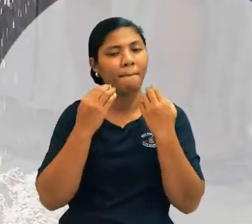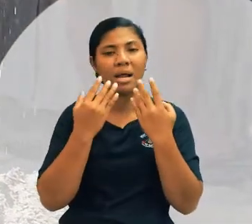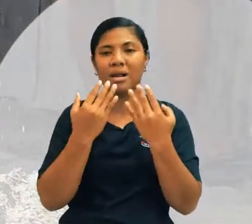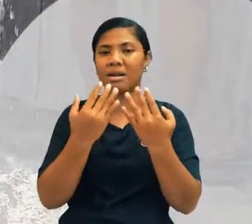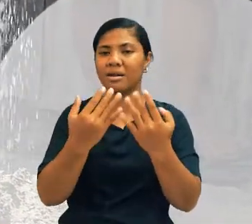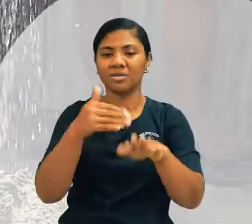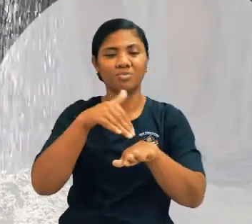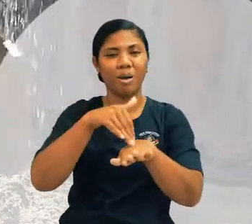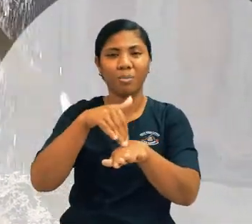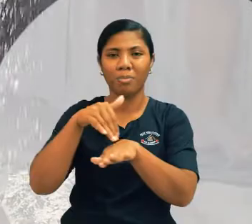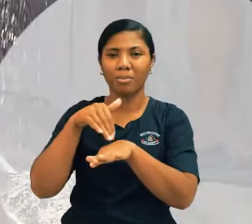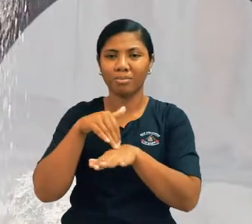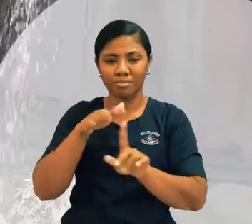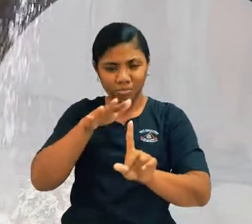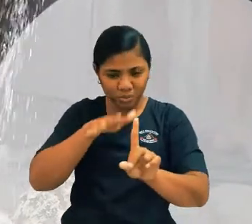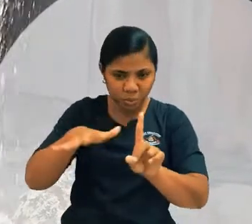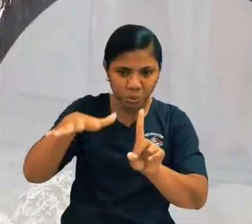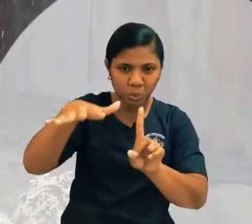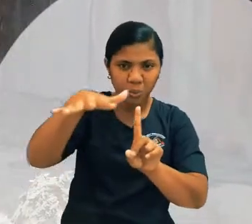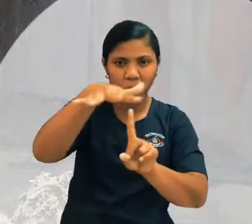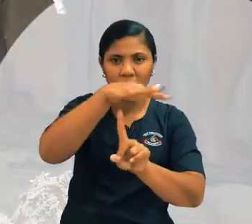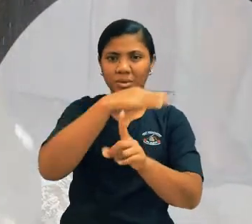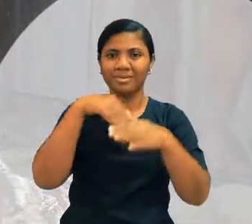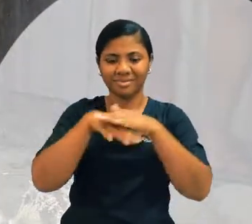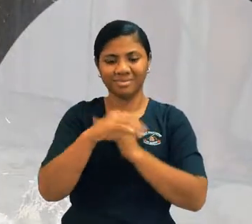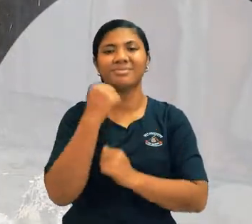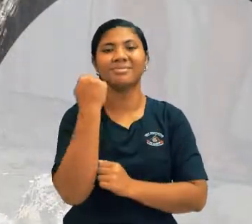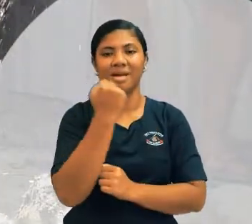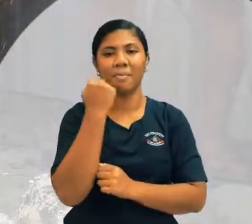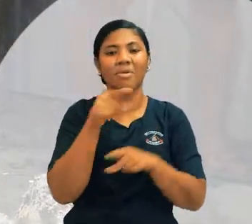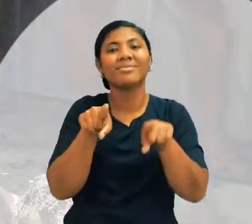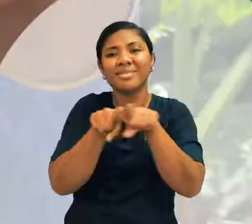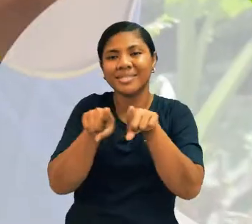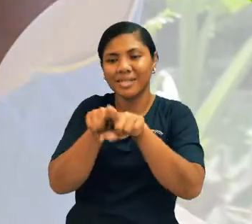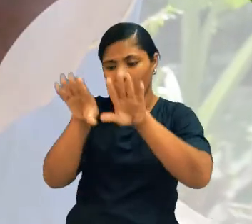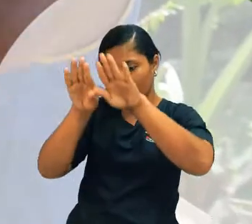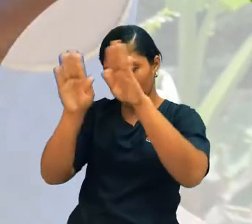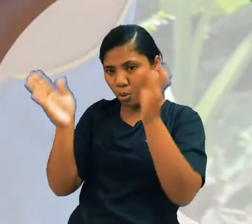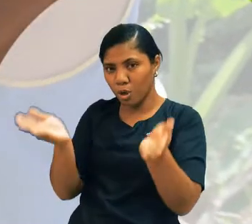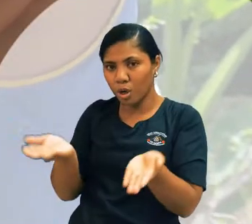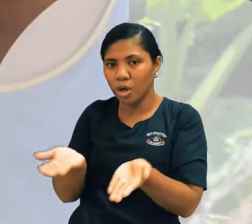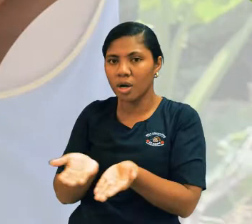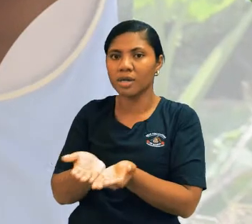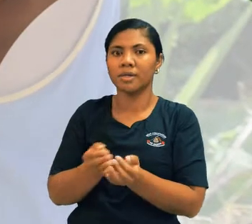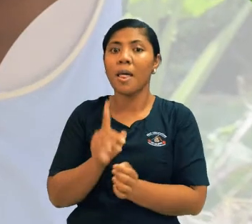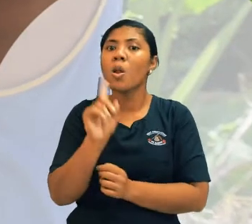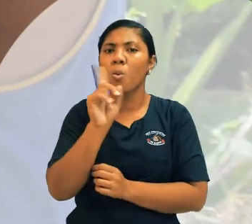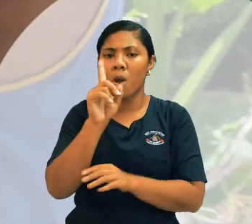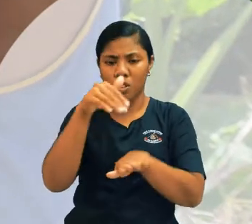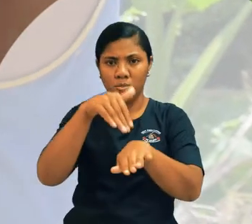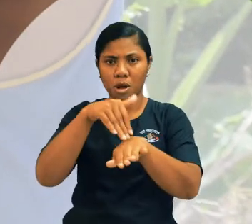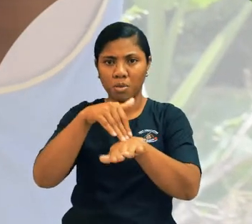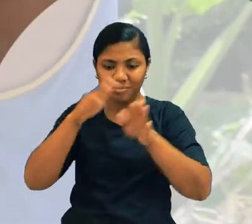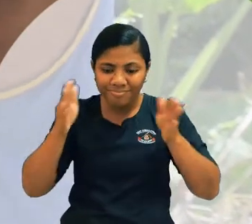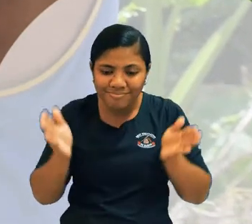a ia wa o le wa a fia i wa tele le a fianga ia wa le o le maua uma i tū la whainga